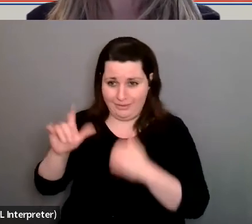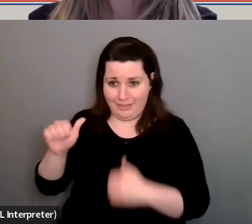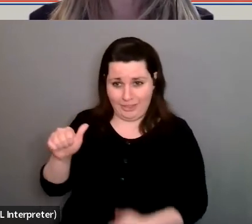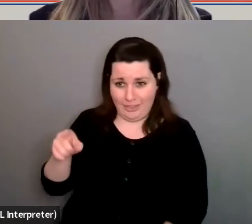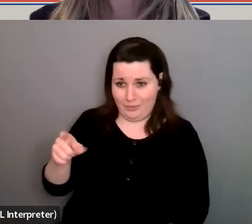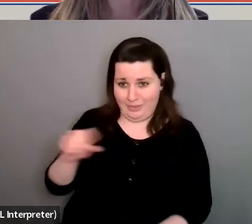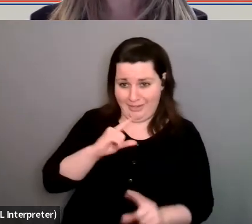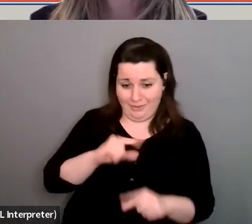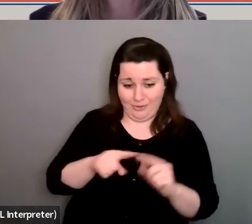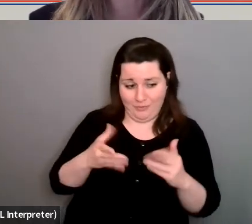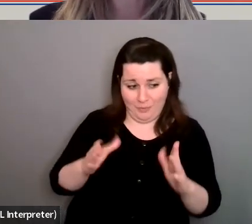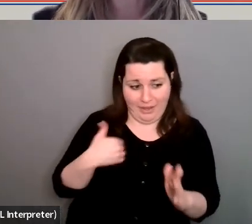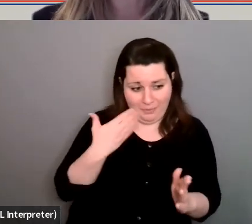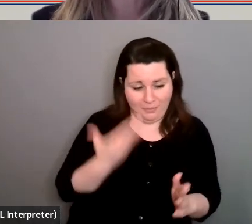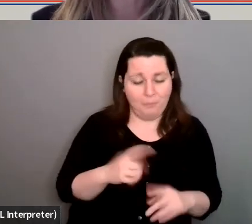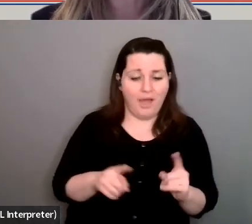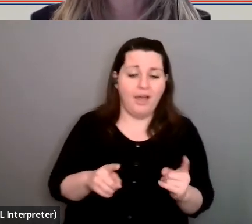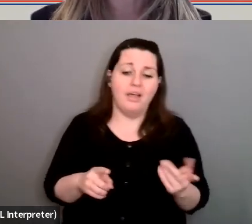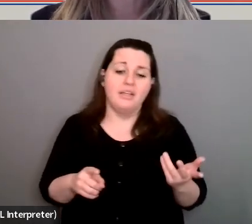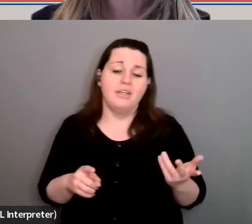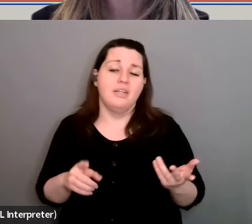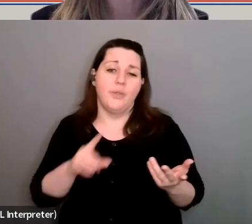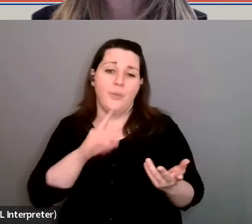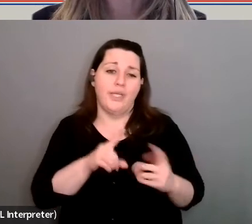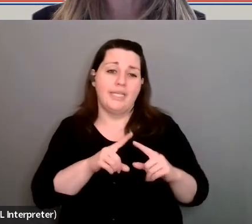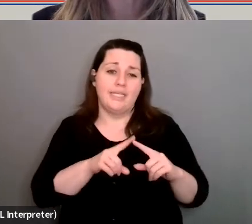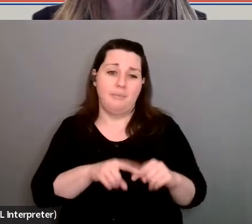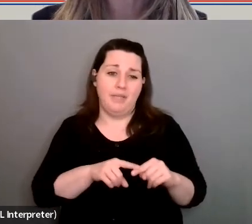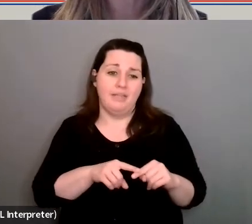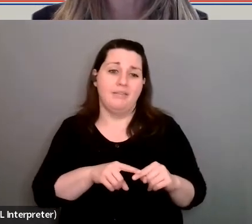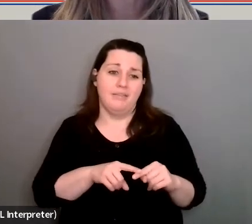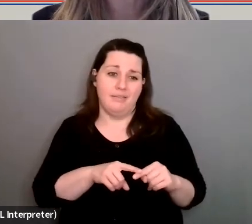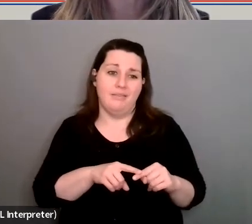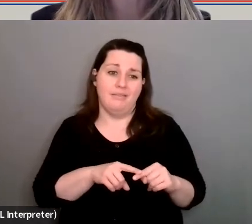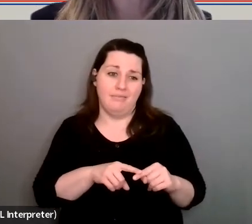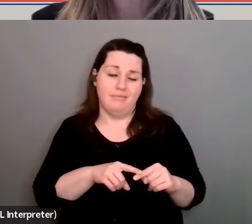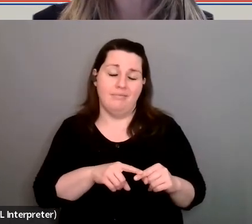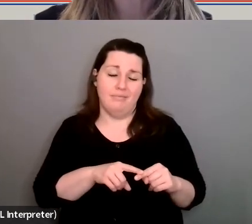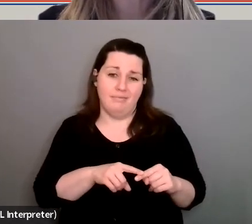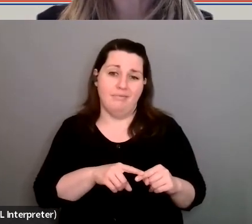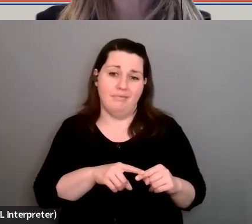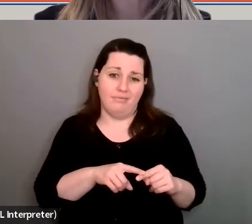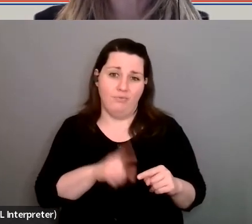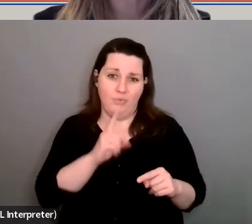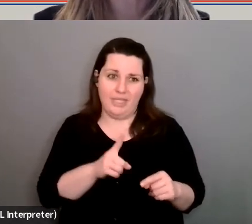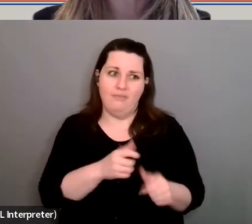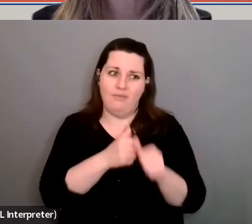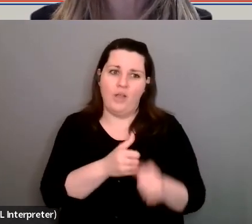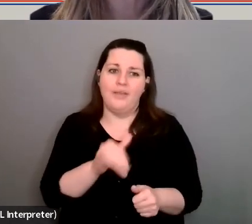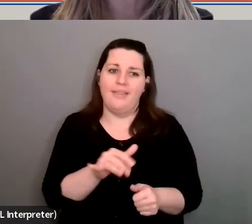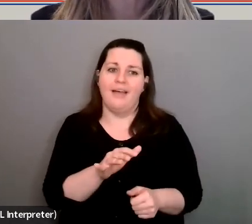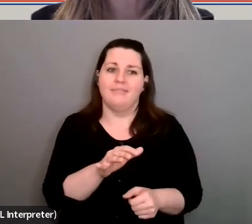that, it's really relying on that bucket and really being true to the spirit of